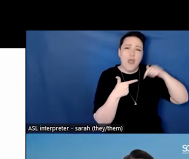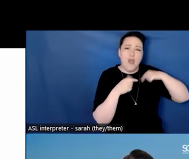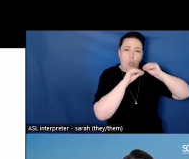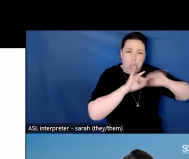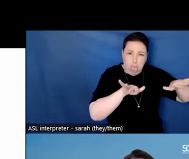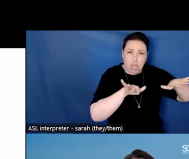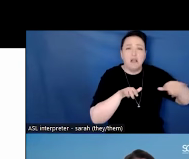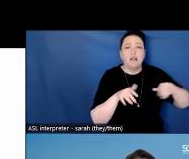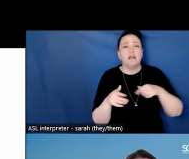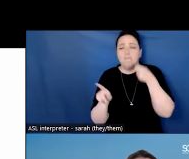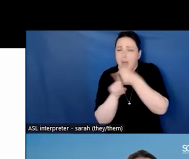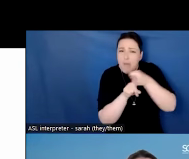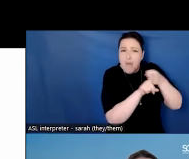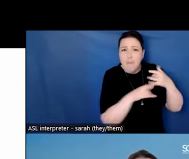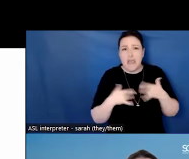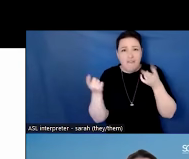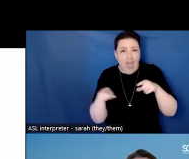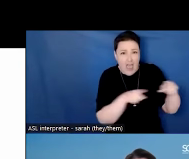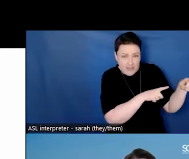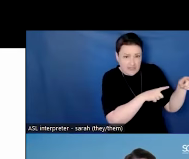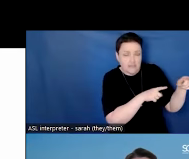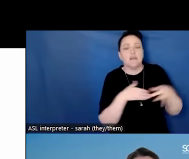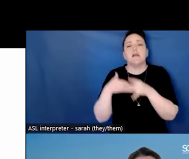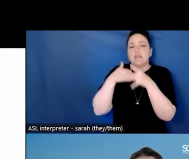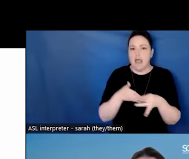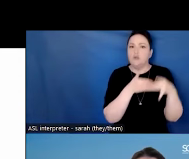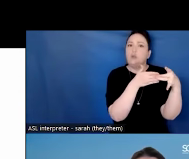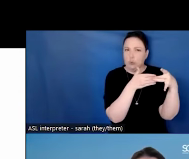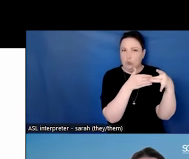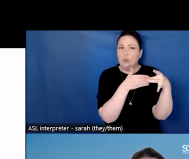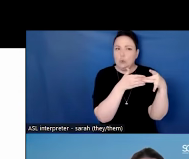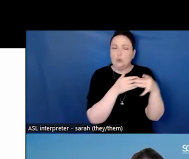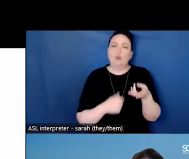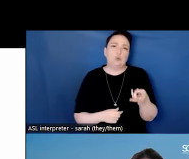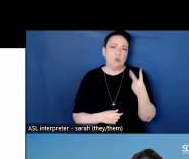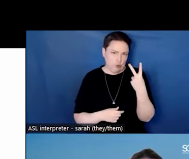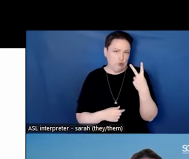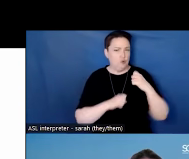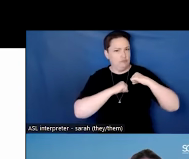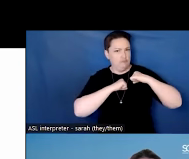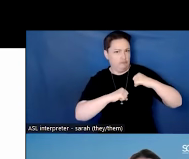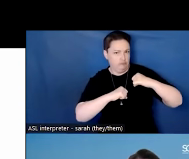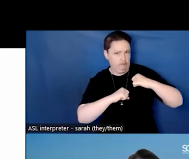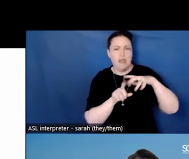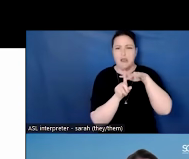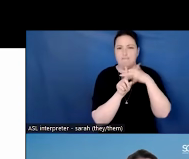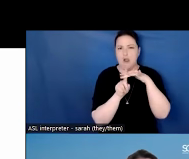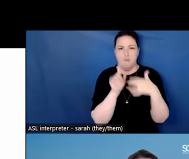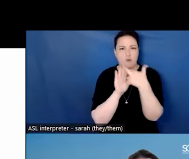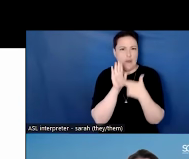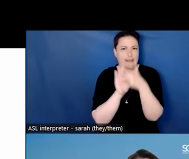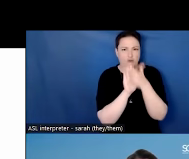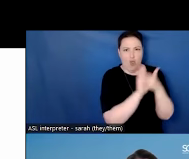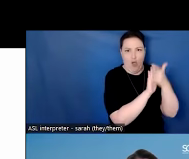many other environmental movement events, led to the 2 prominent environmental regulations. At the federal level,